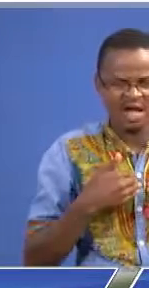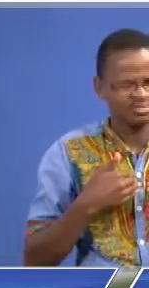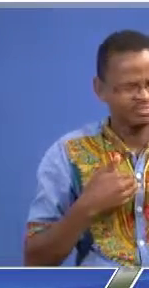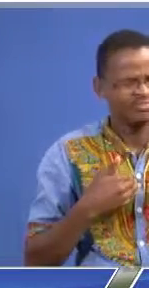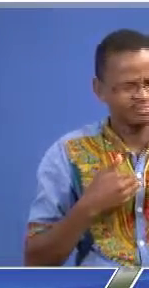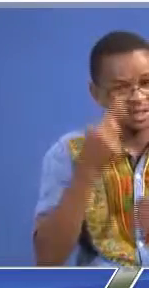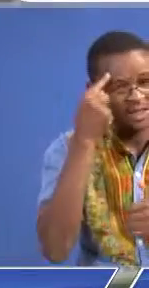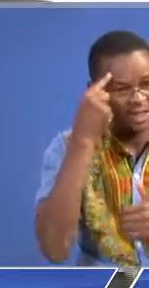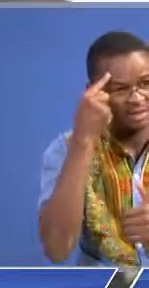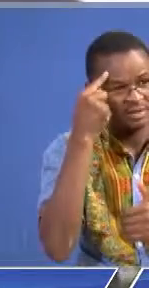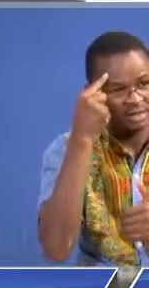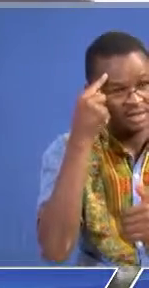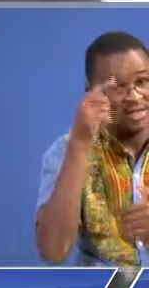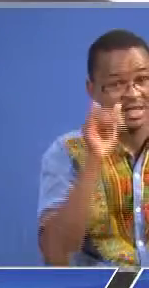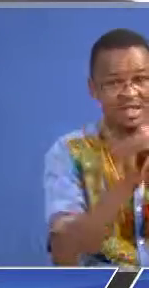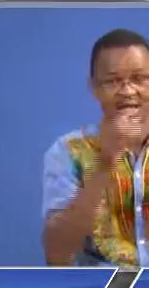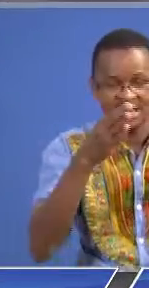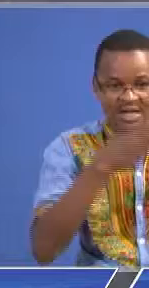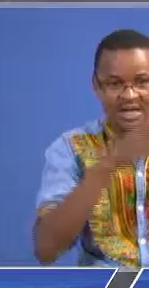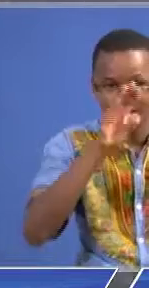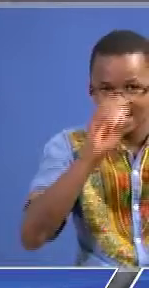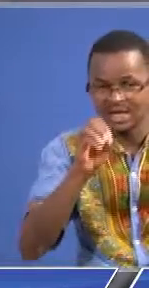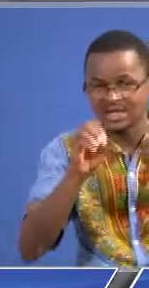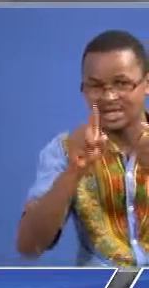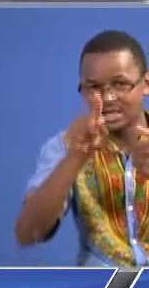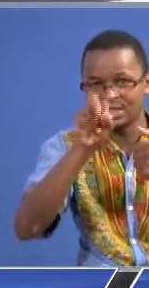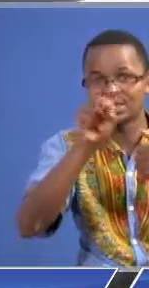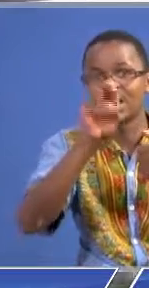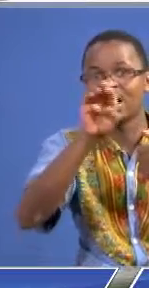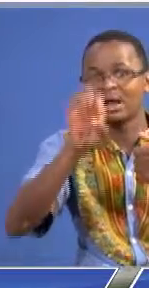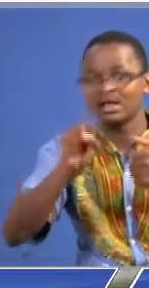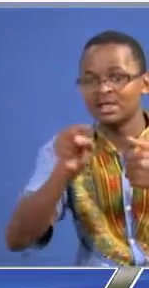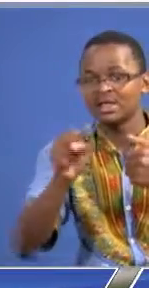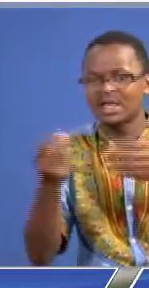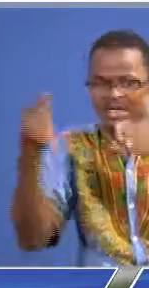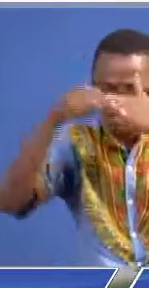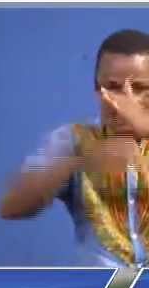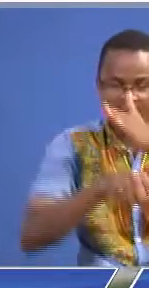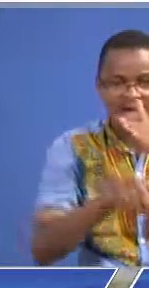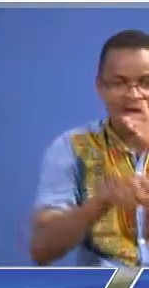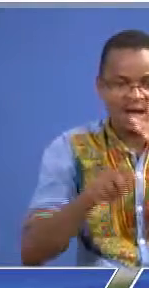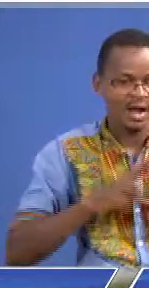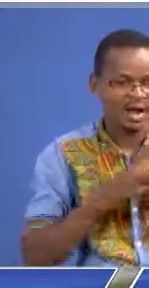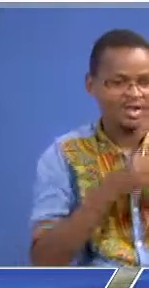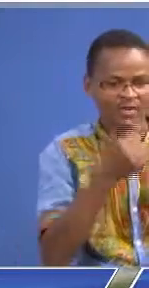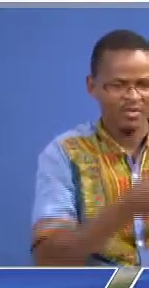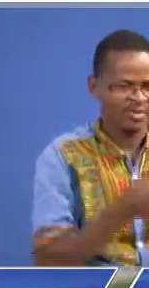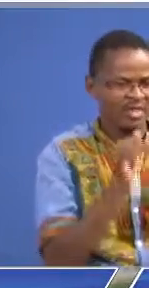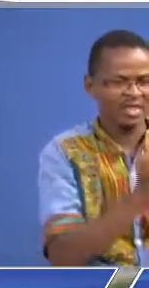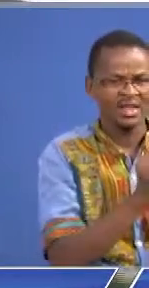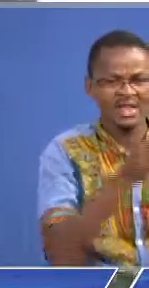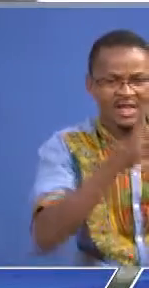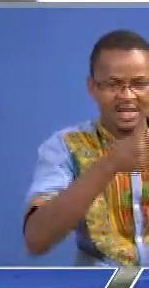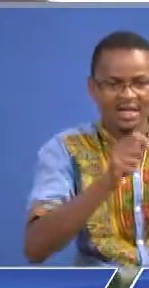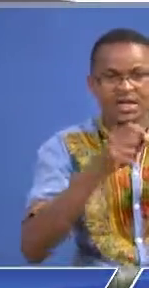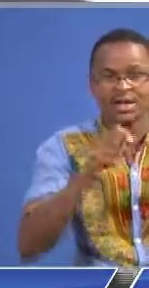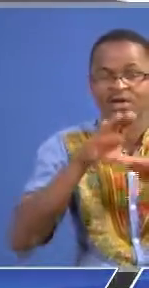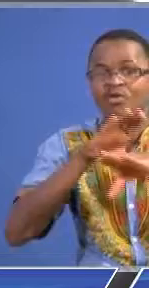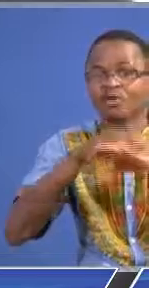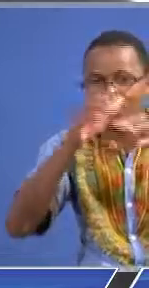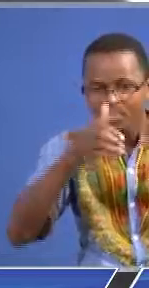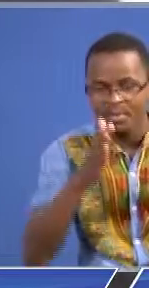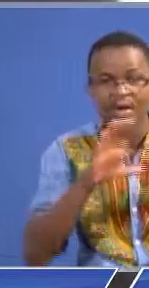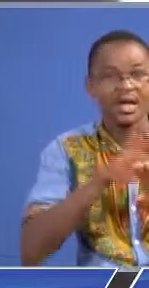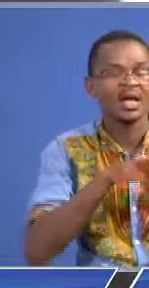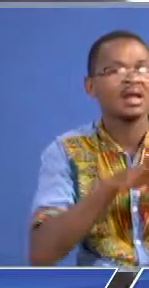feeling, iyo 90,000 metric tons ikiingia hapa, na viwanda zetu vile saa hizi nang'ang'ana hata wakulima kupata